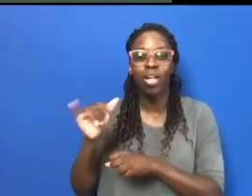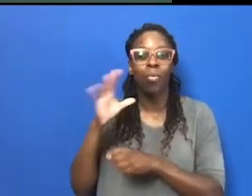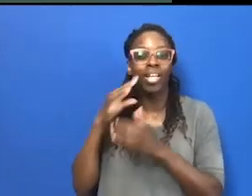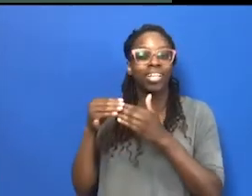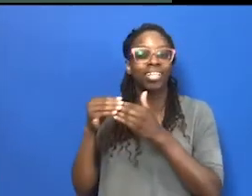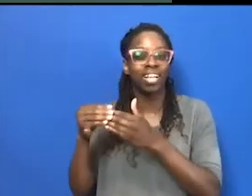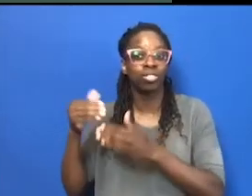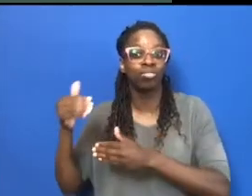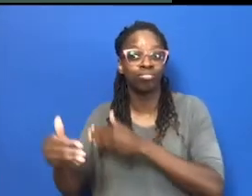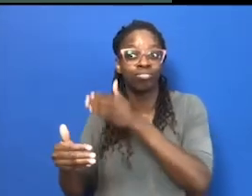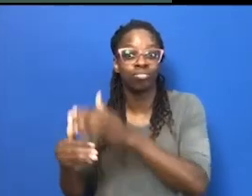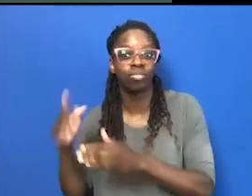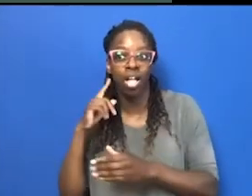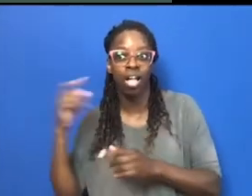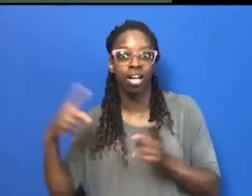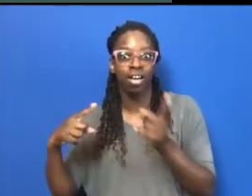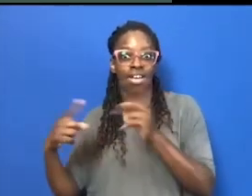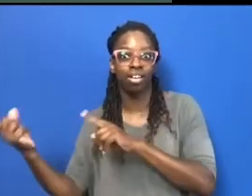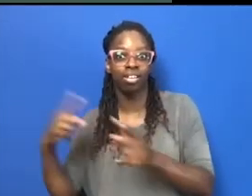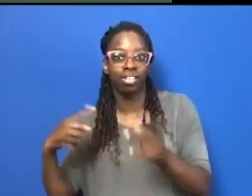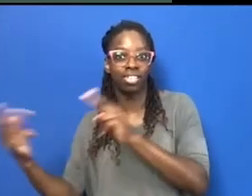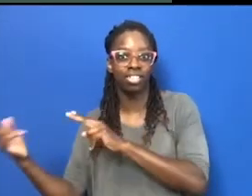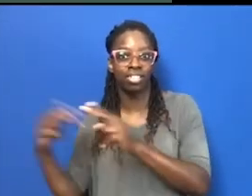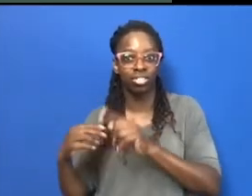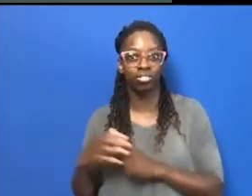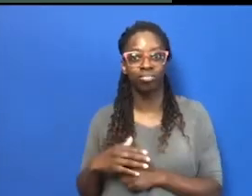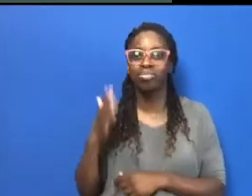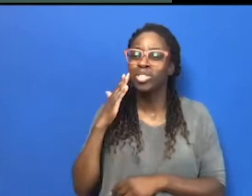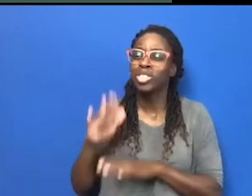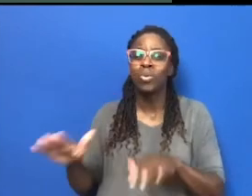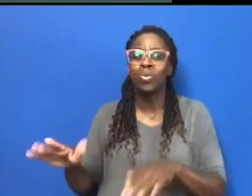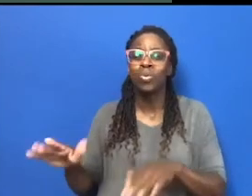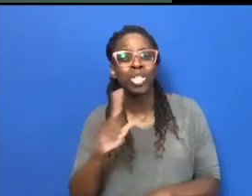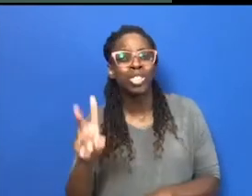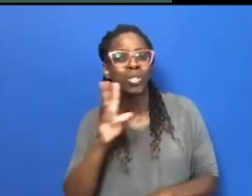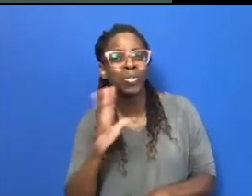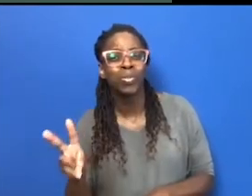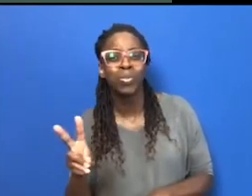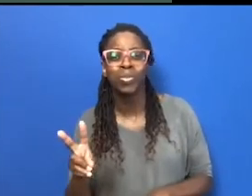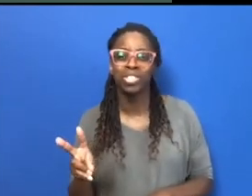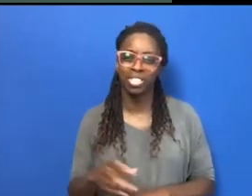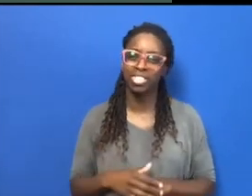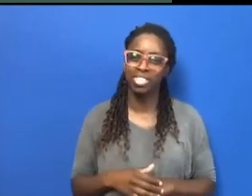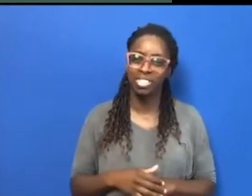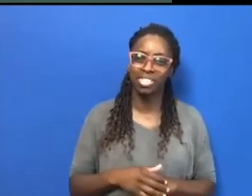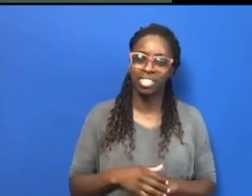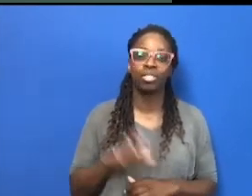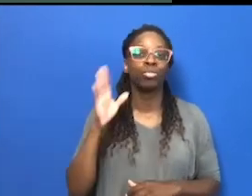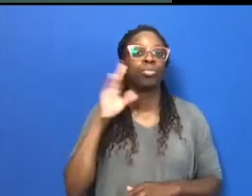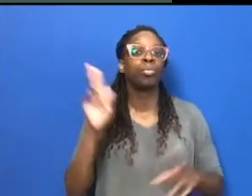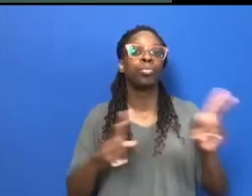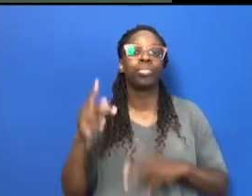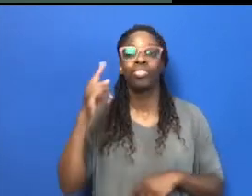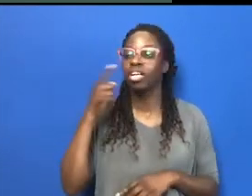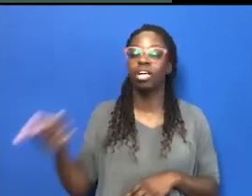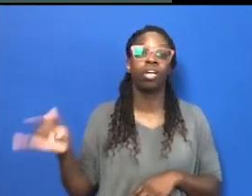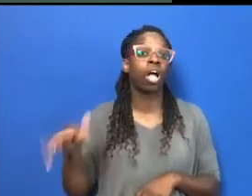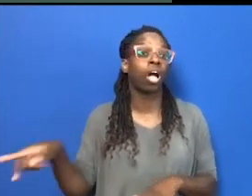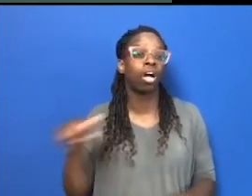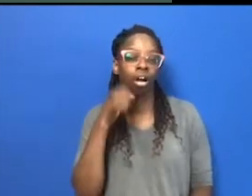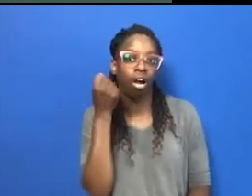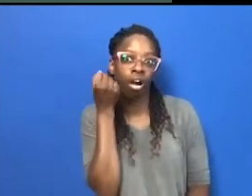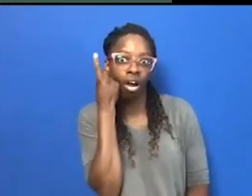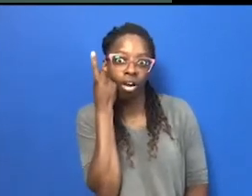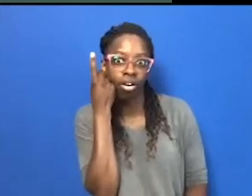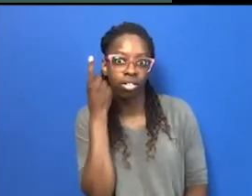sometimes we think with those really little ones, we can't ask really in-depth questions. And sometimes we do have to be careful with our language and make sure they understand us. But sometimes your question could